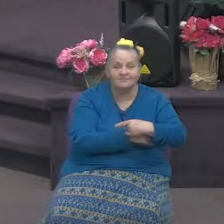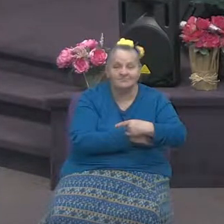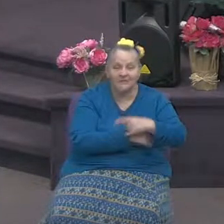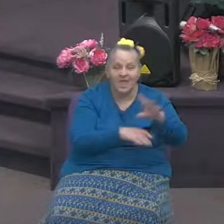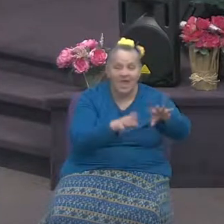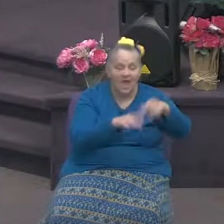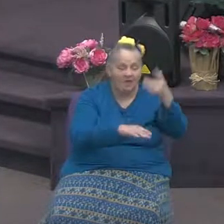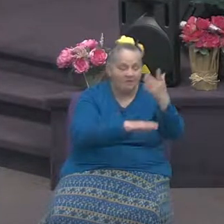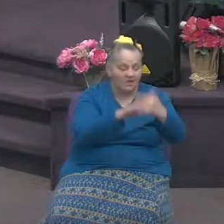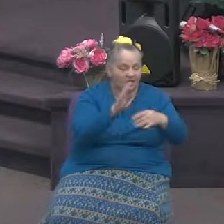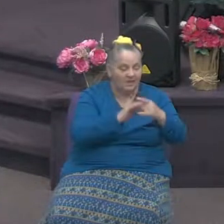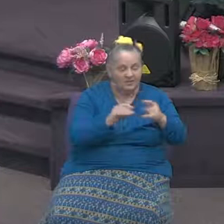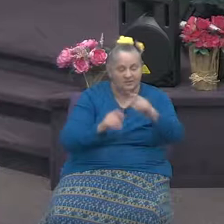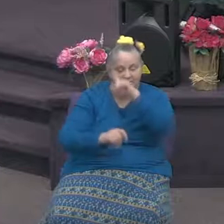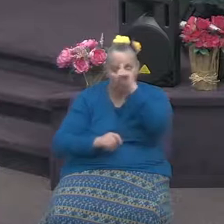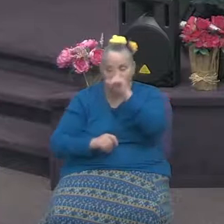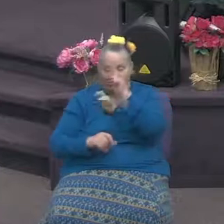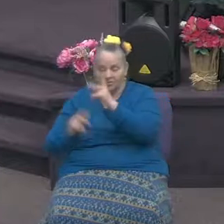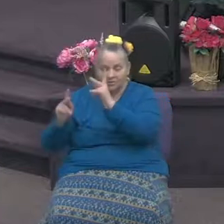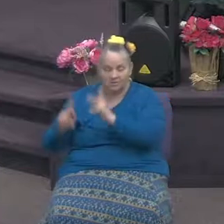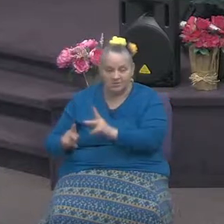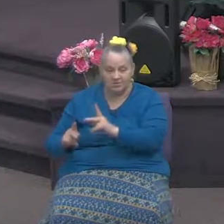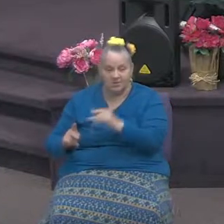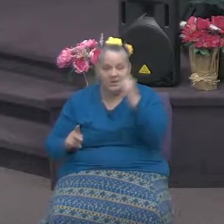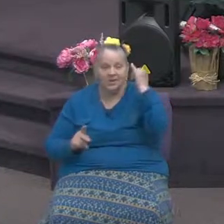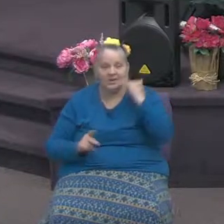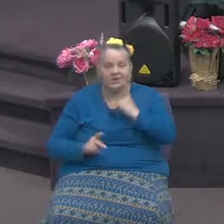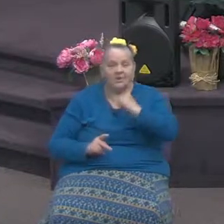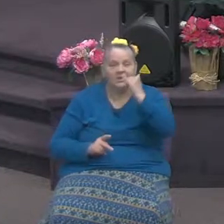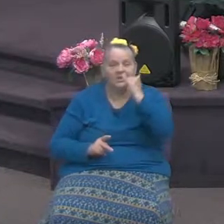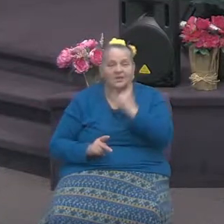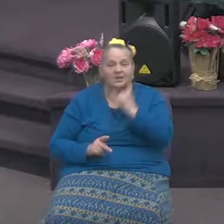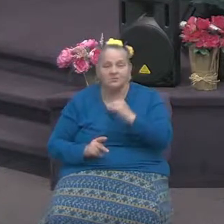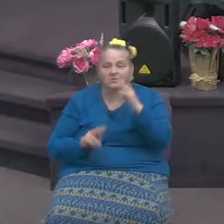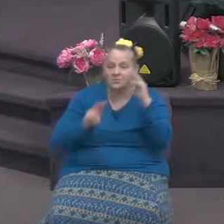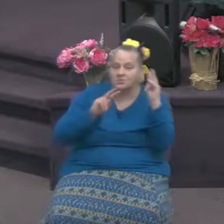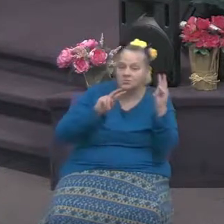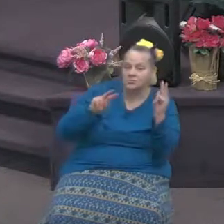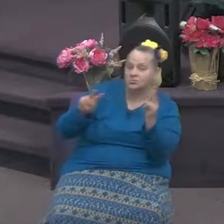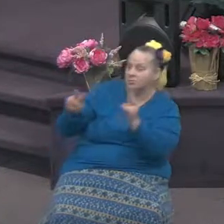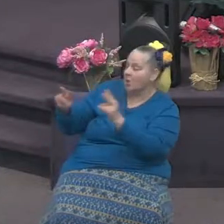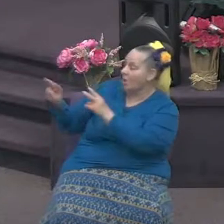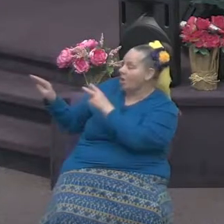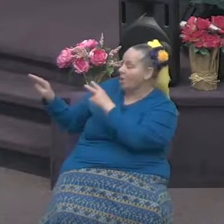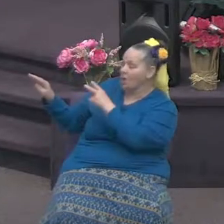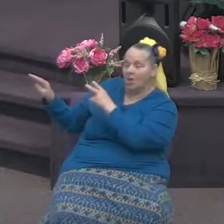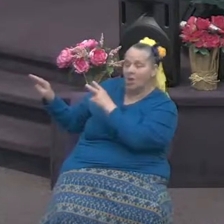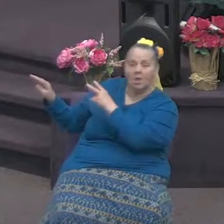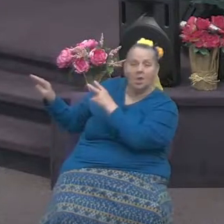out of the hands of the Egyptians, and Israel saw